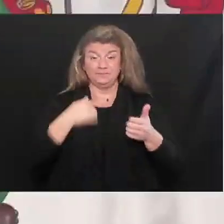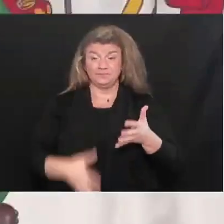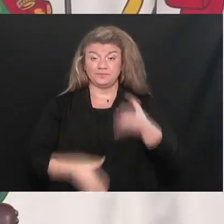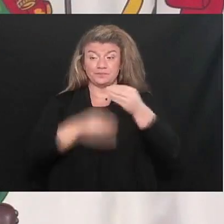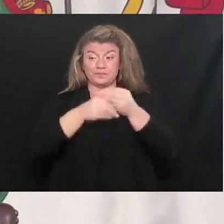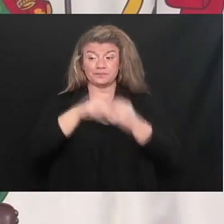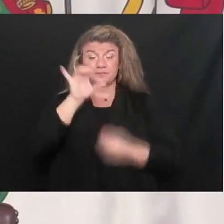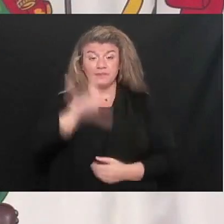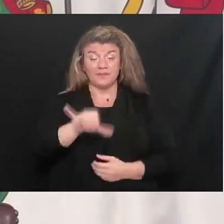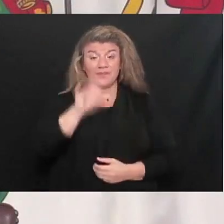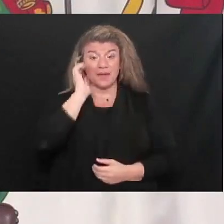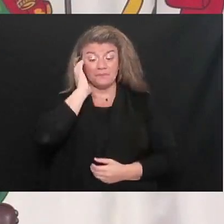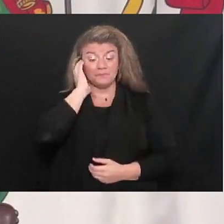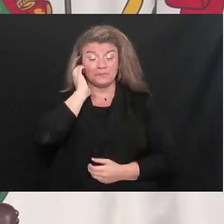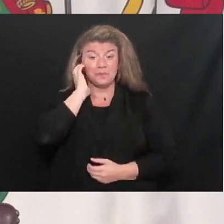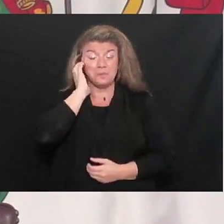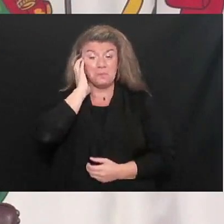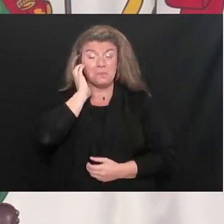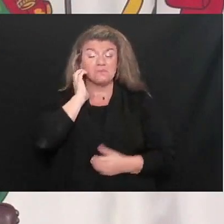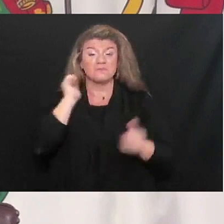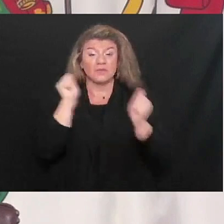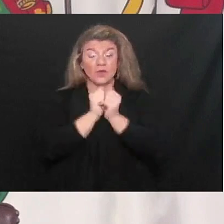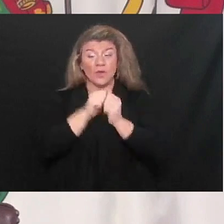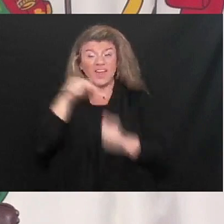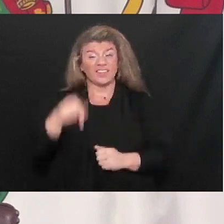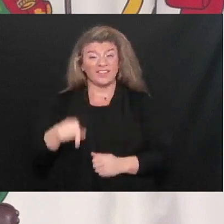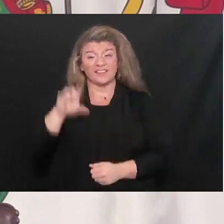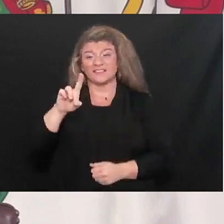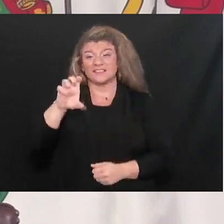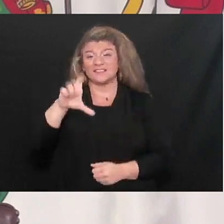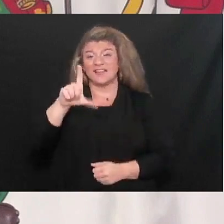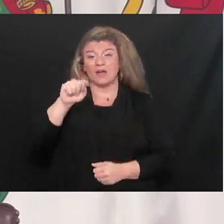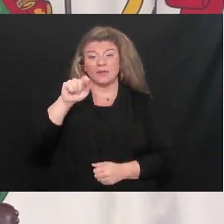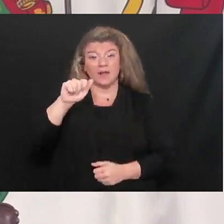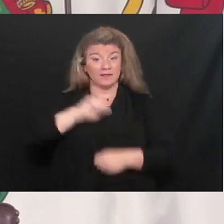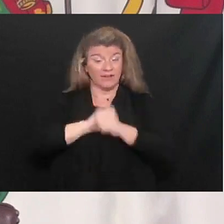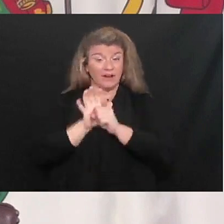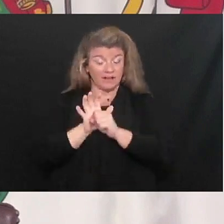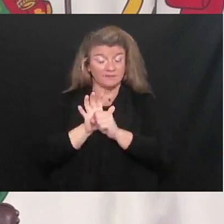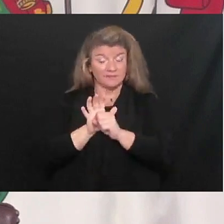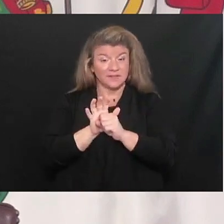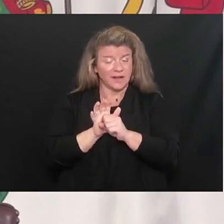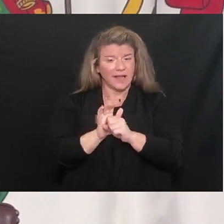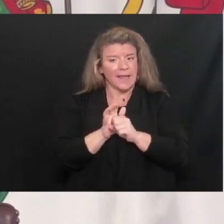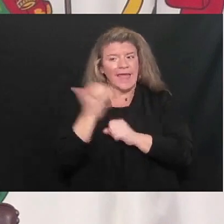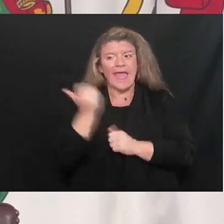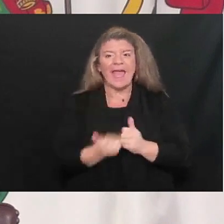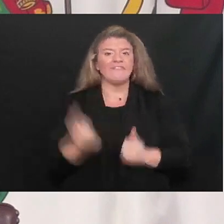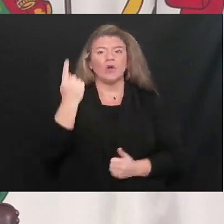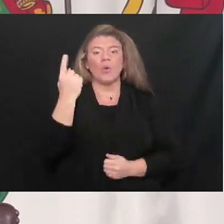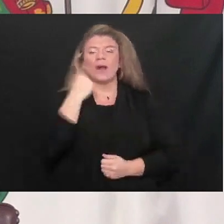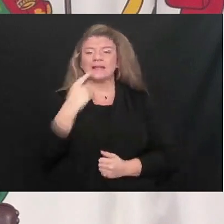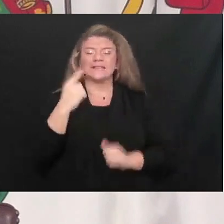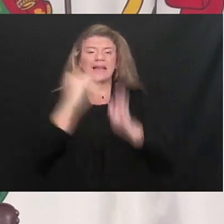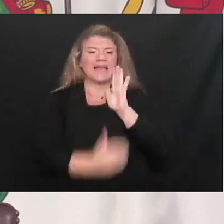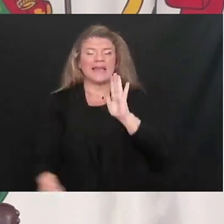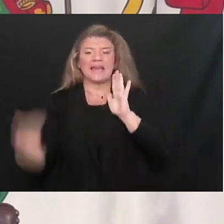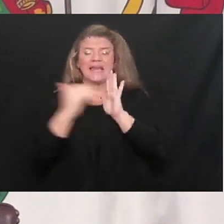is just this. With this Delta variant, everybody has said over and over